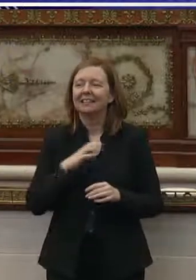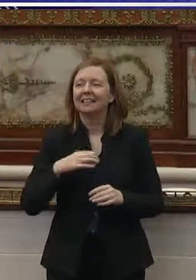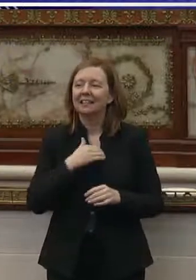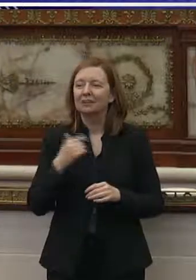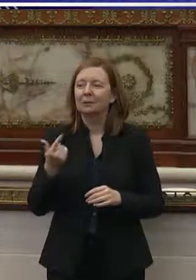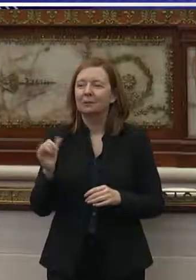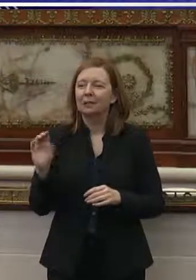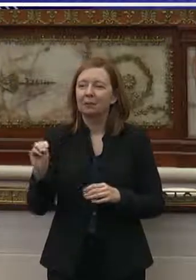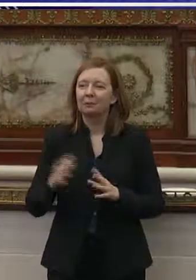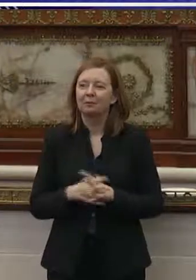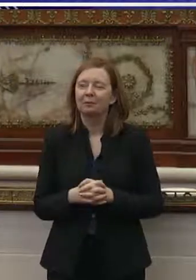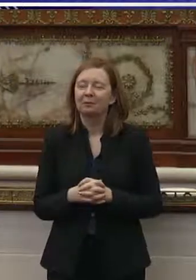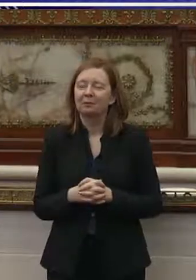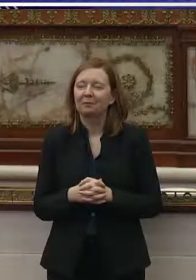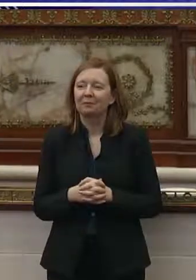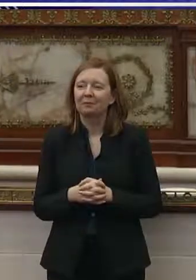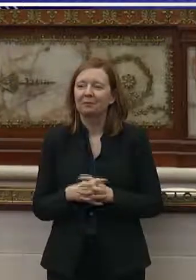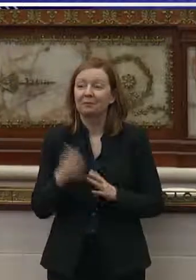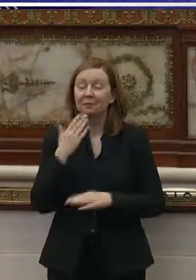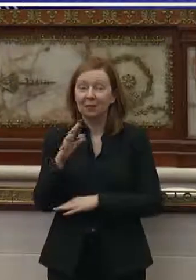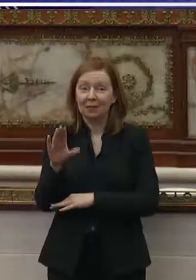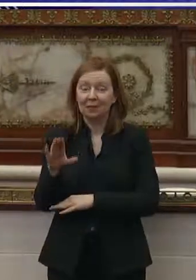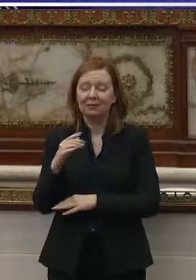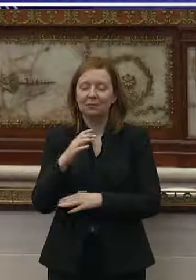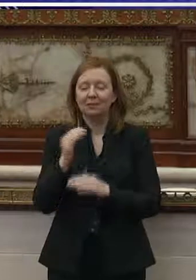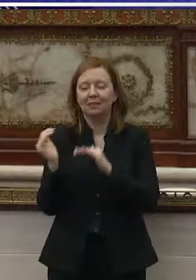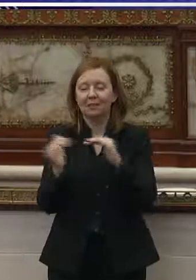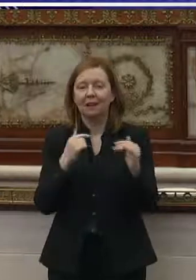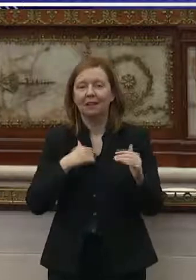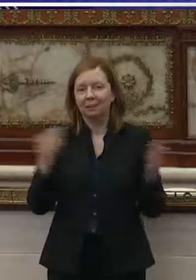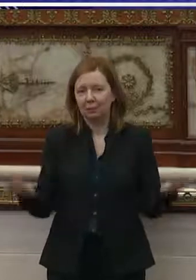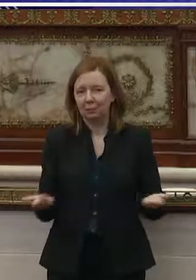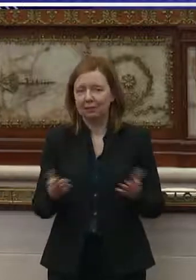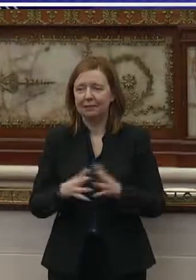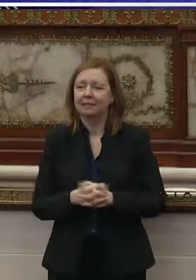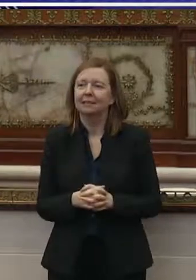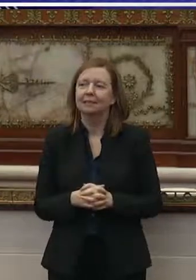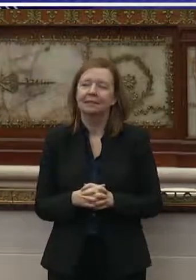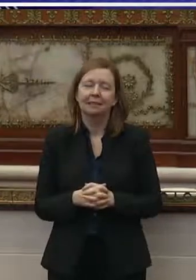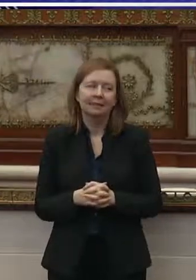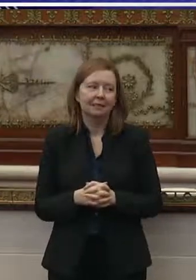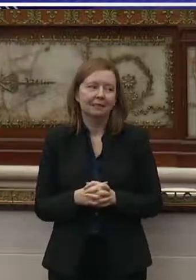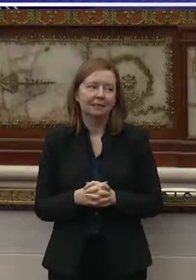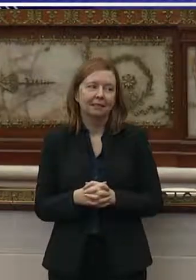Councilmember Gim. Good afternoon, colleagues. I am present.